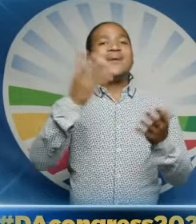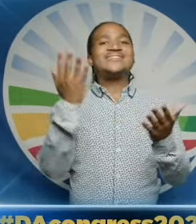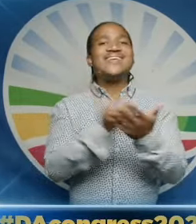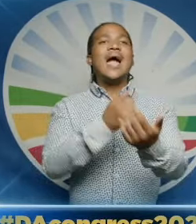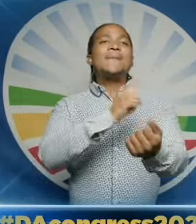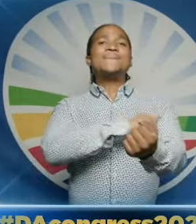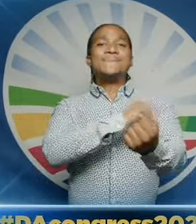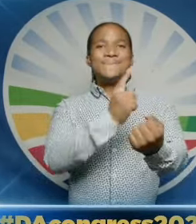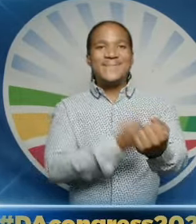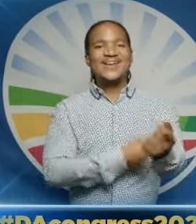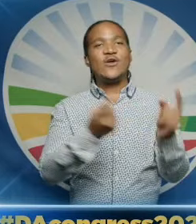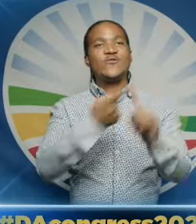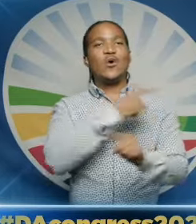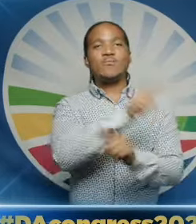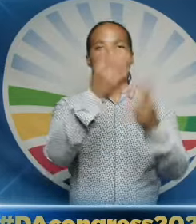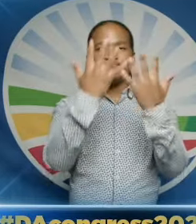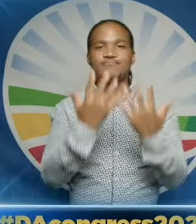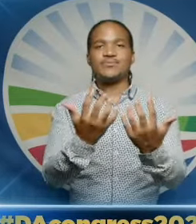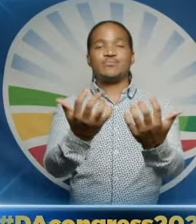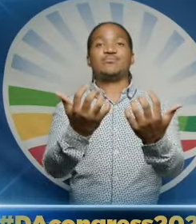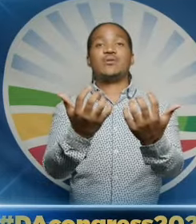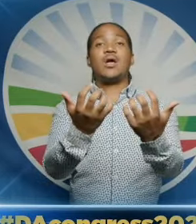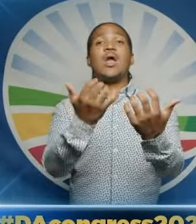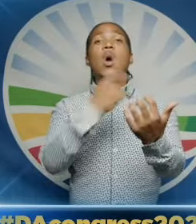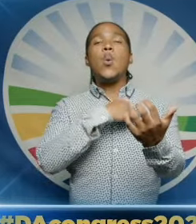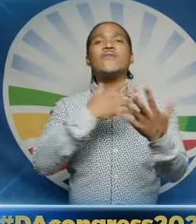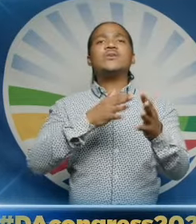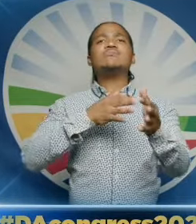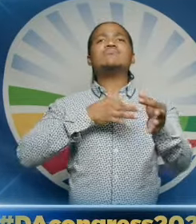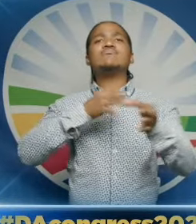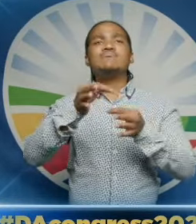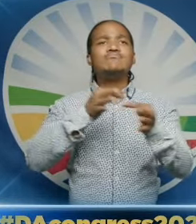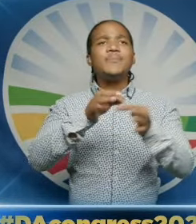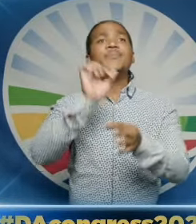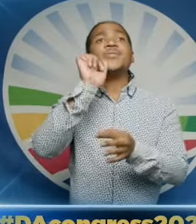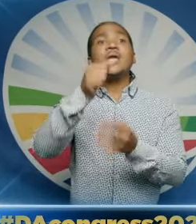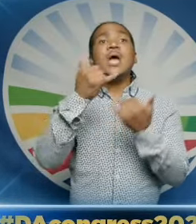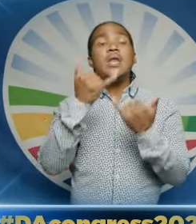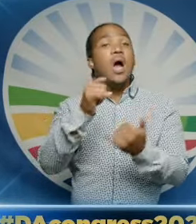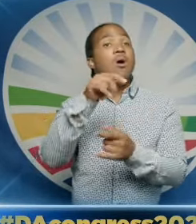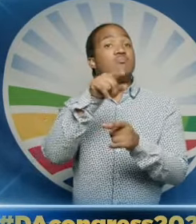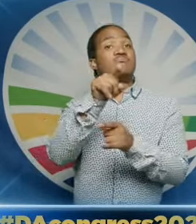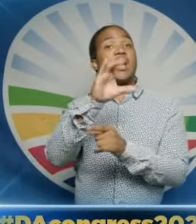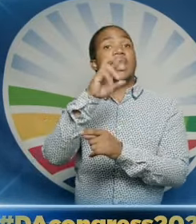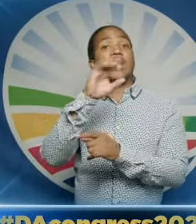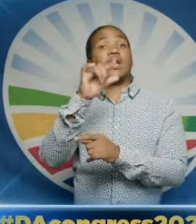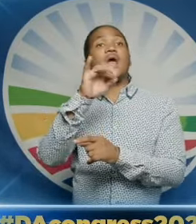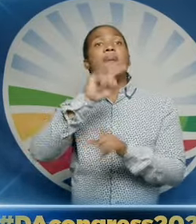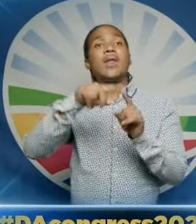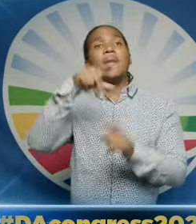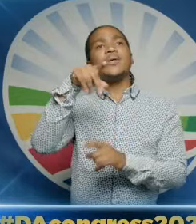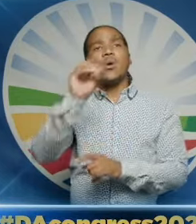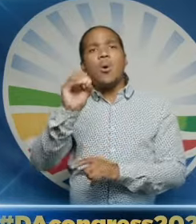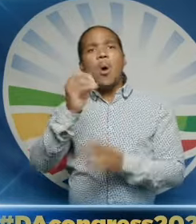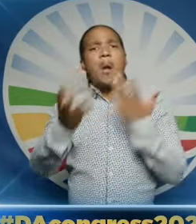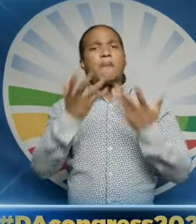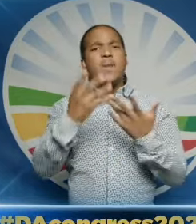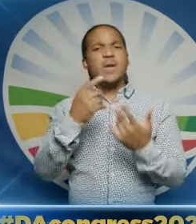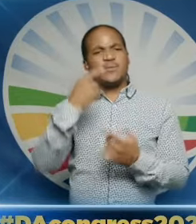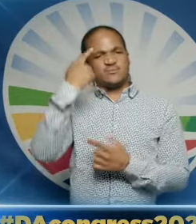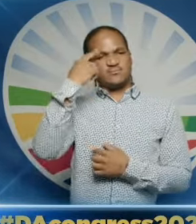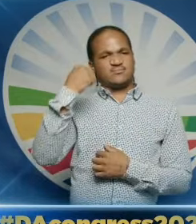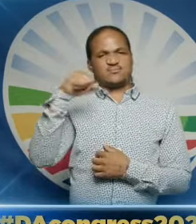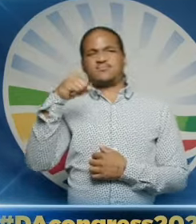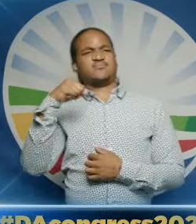people. We have been talking and contrasting that Greg might be the presiding officer. Greg might not agree, by the way,